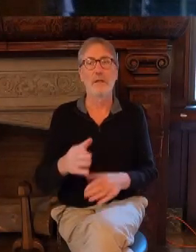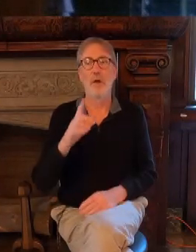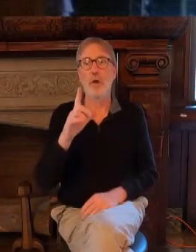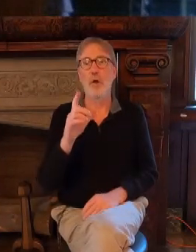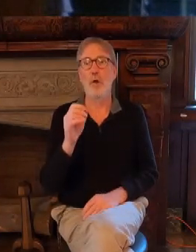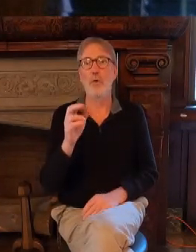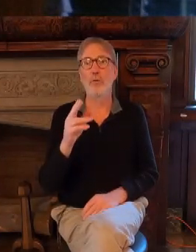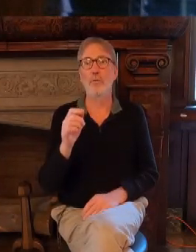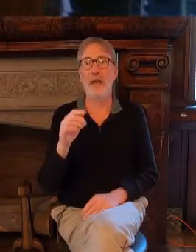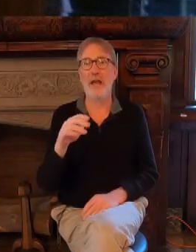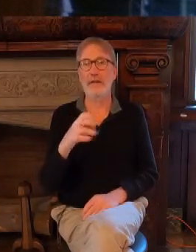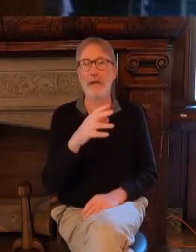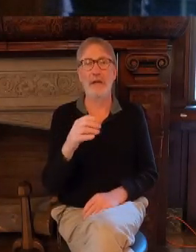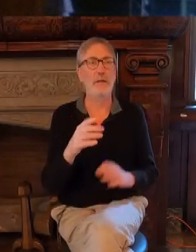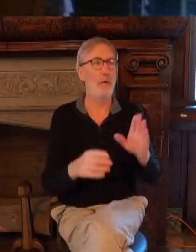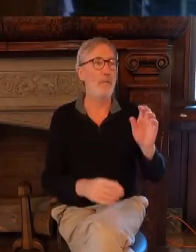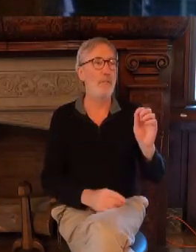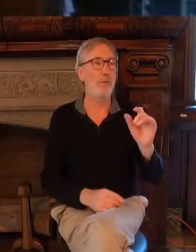Street.